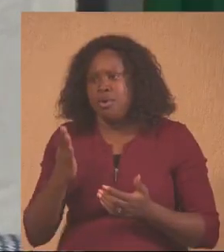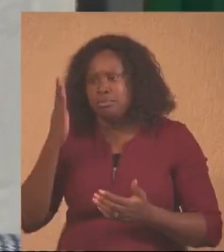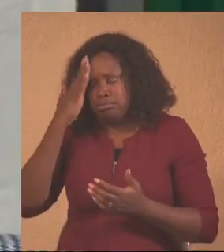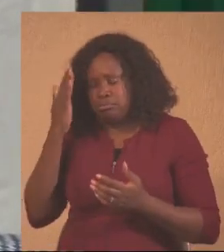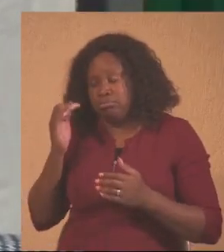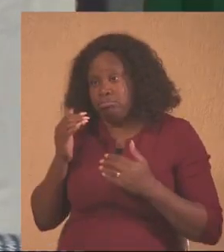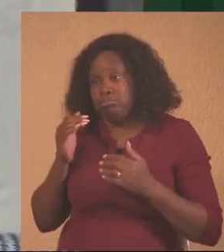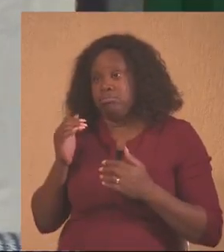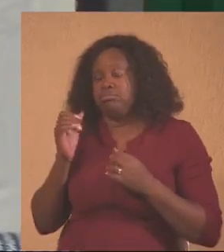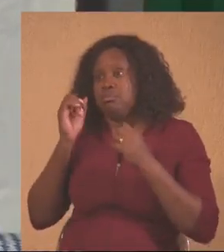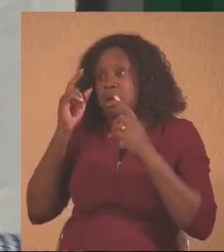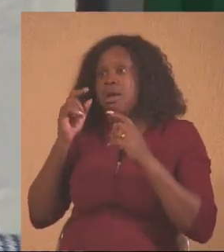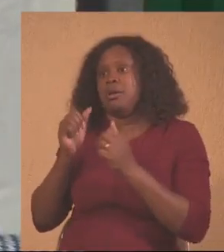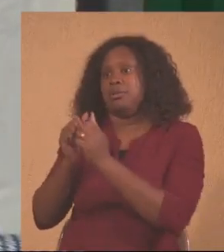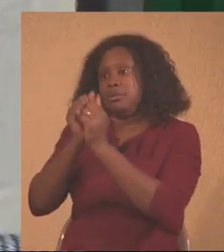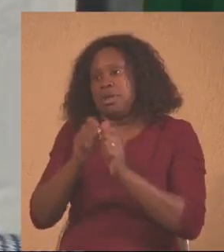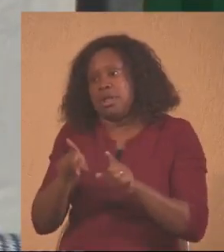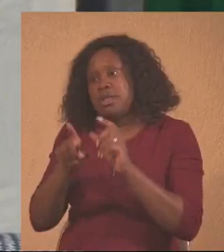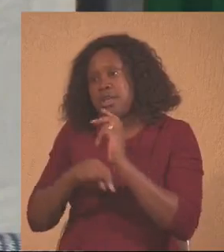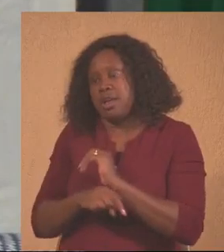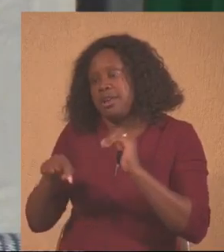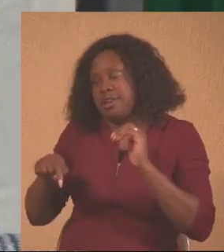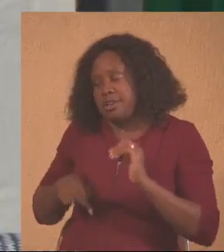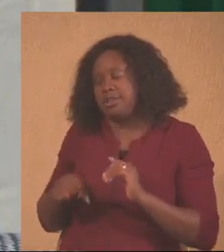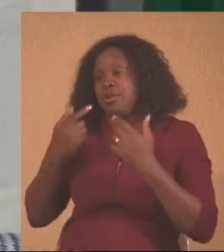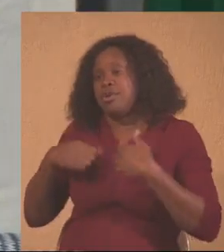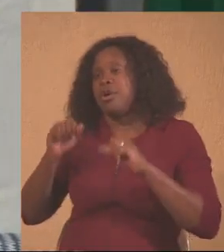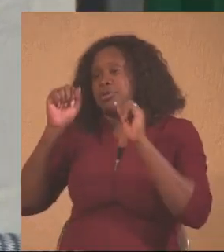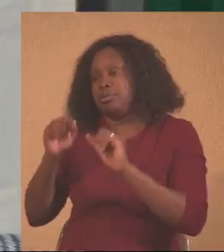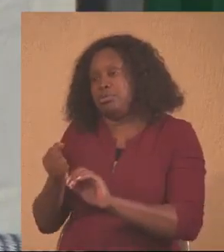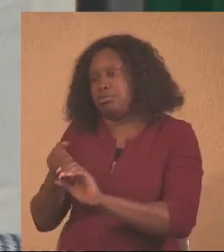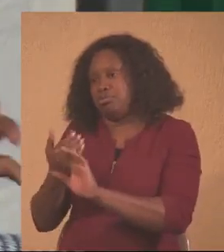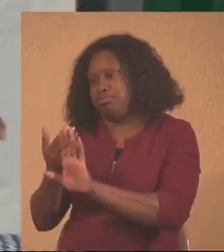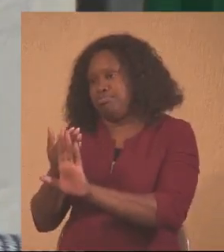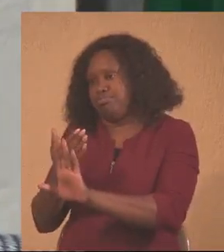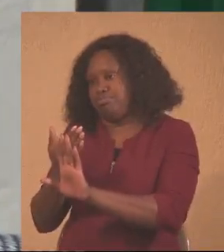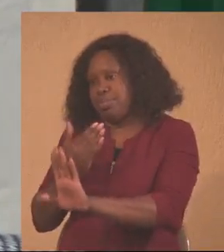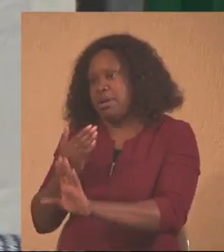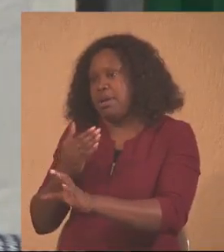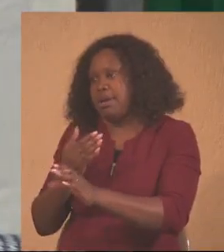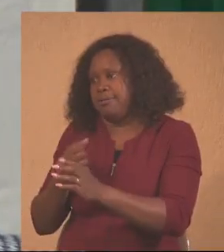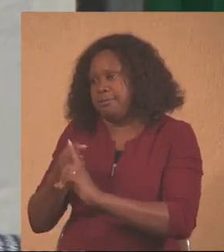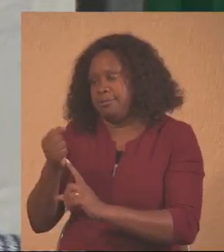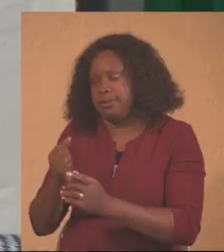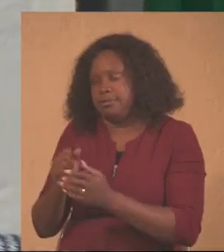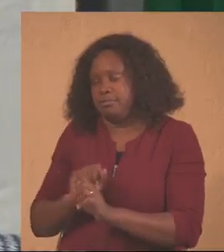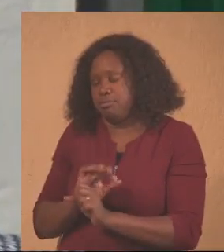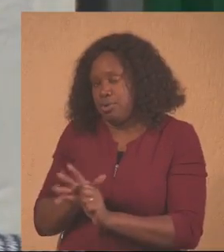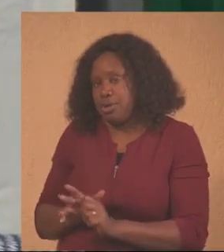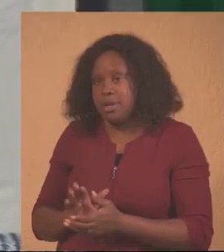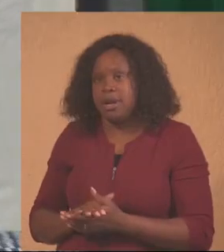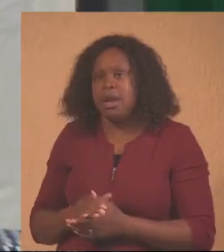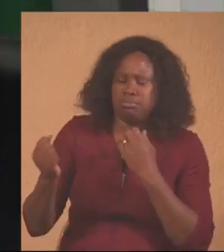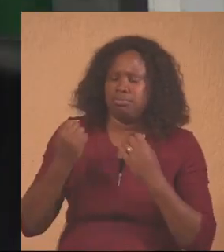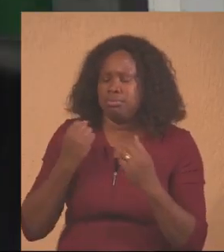together as a nation, we'll be able to curb. And once I know I'm under quarantine, the rules and regulations, the